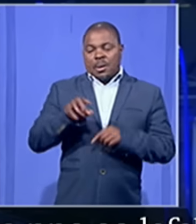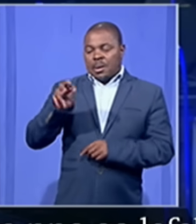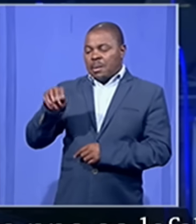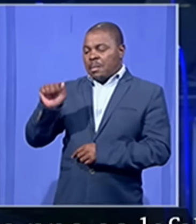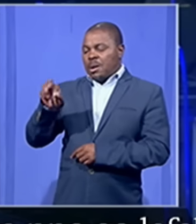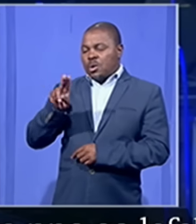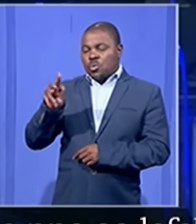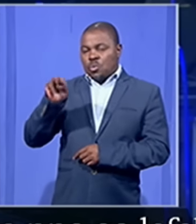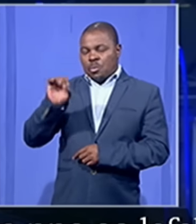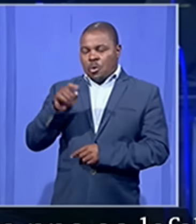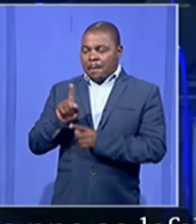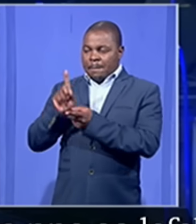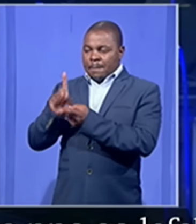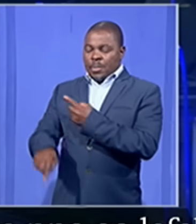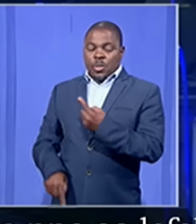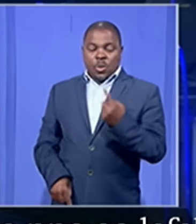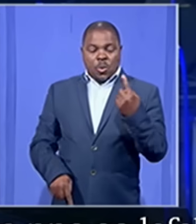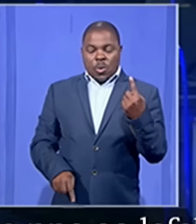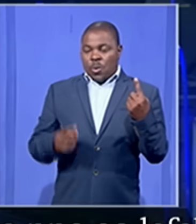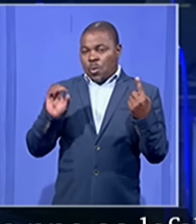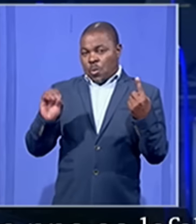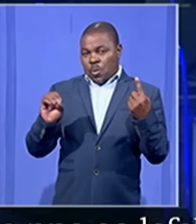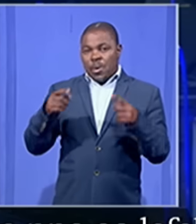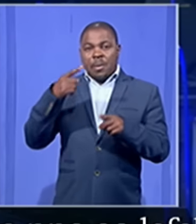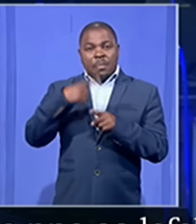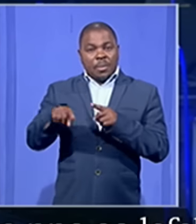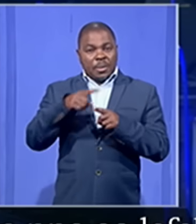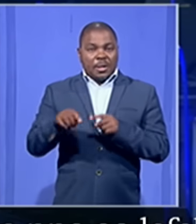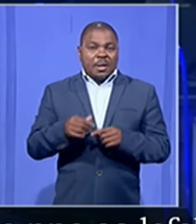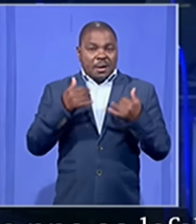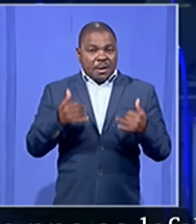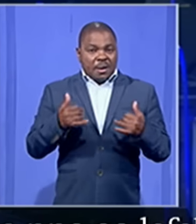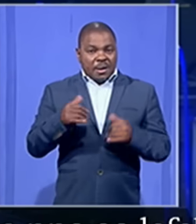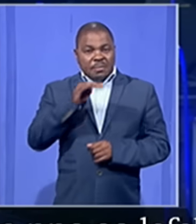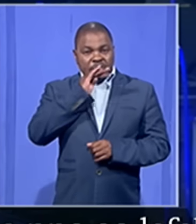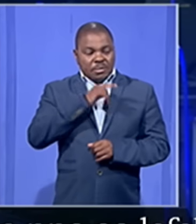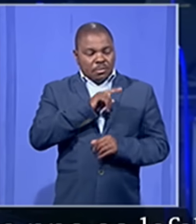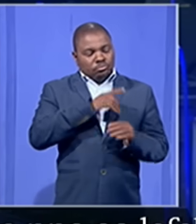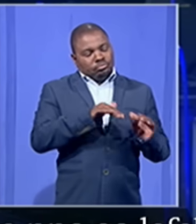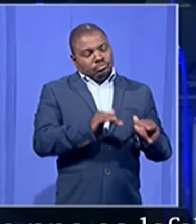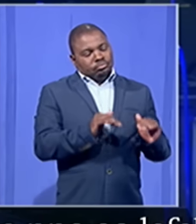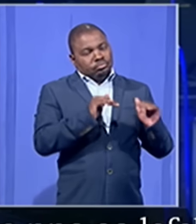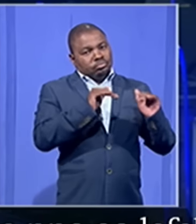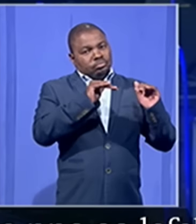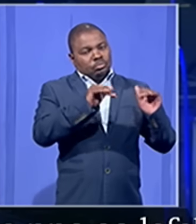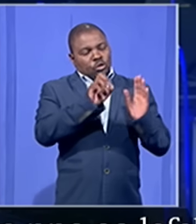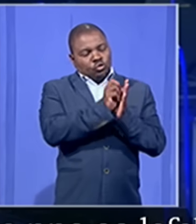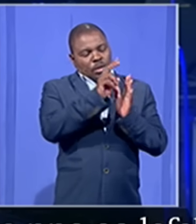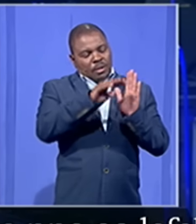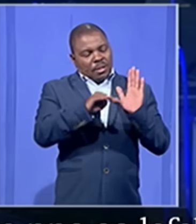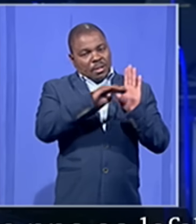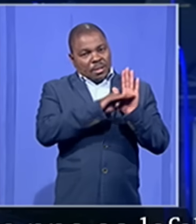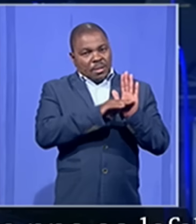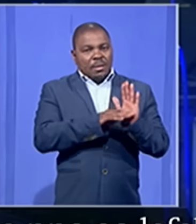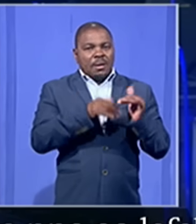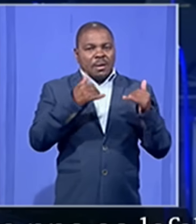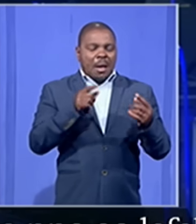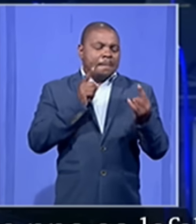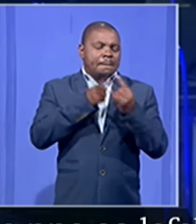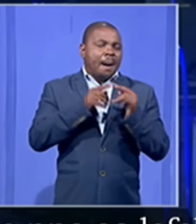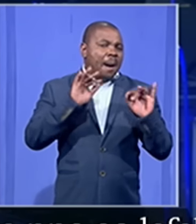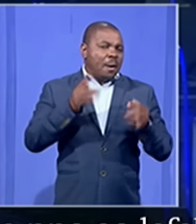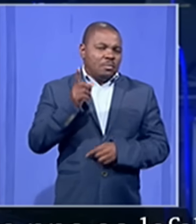e le nosigwe e le nngwe mo motshamekong mme phenyo e lebile Siwelele mo maemong a bo 12 mme a re lebelele dintlha